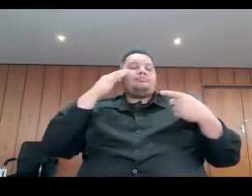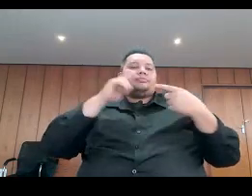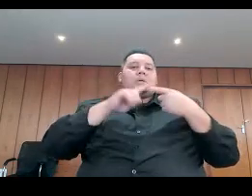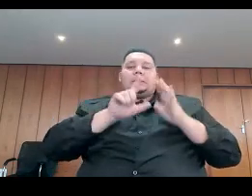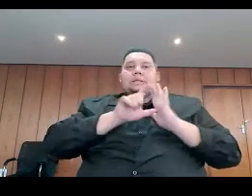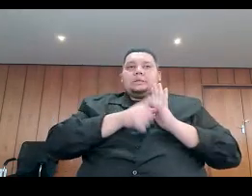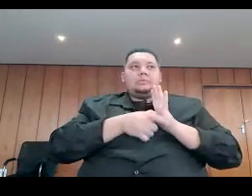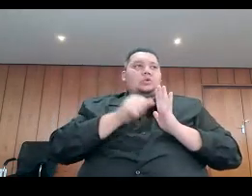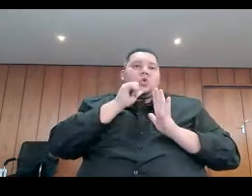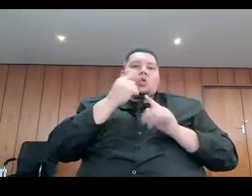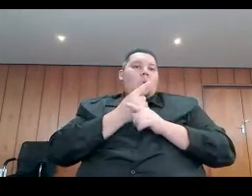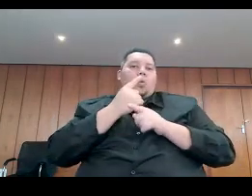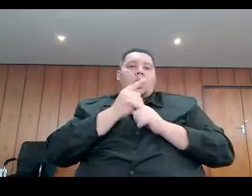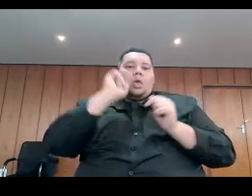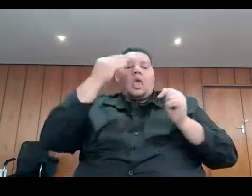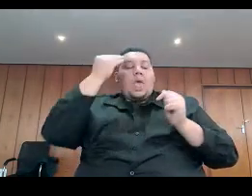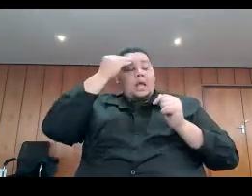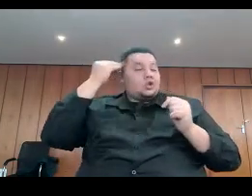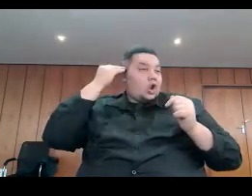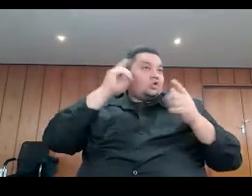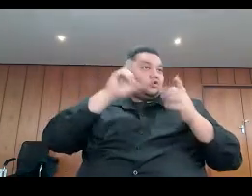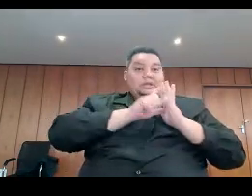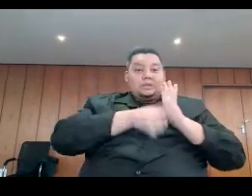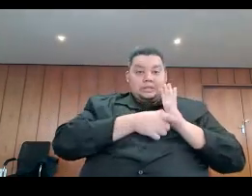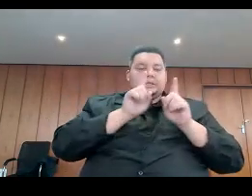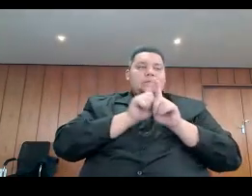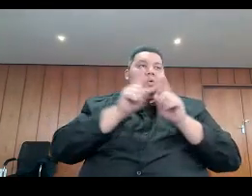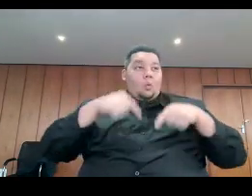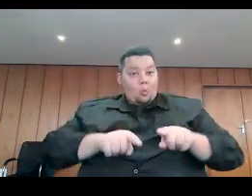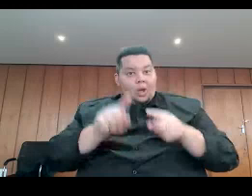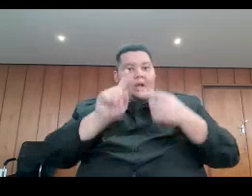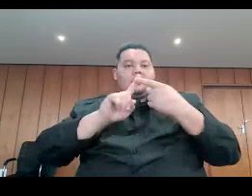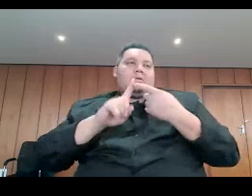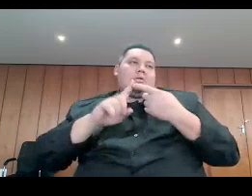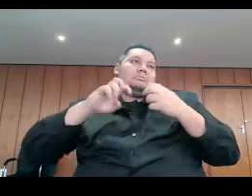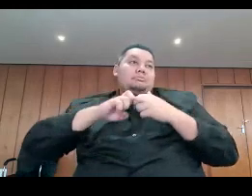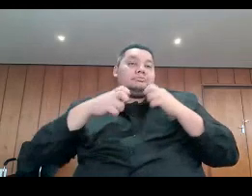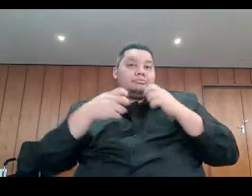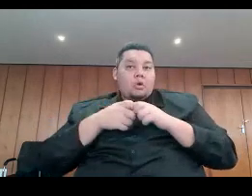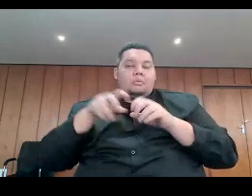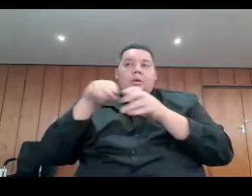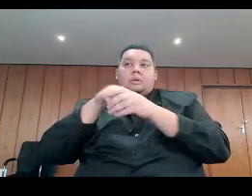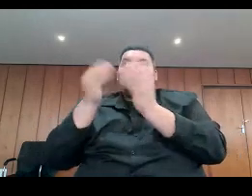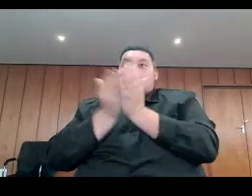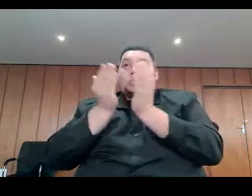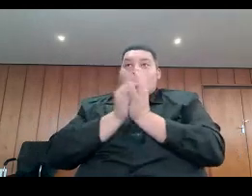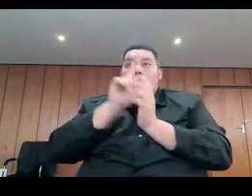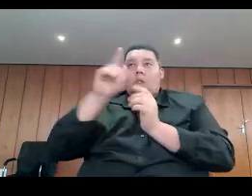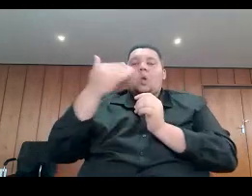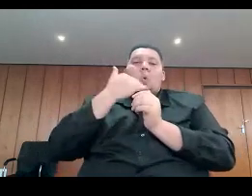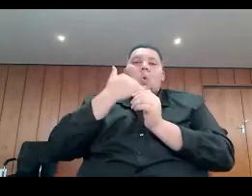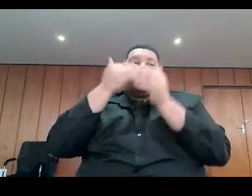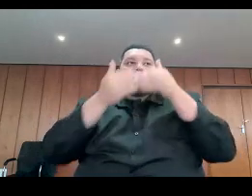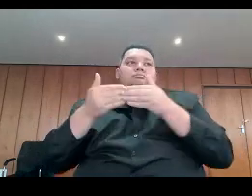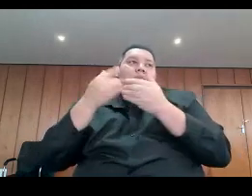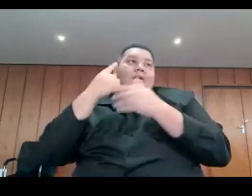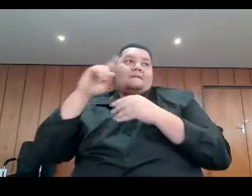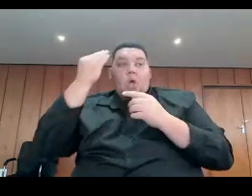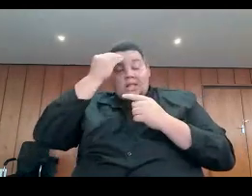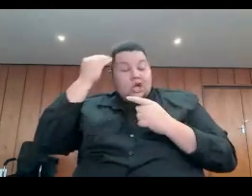much in the line of intellectual disability. And one of the problems as schools that cater for intellectually challenged